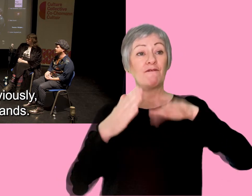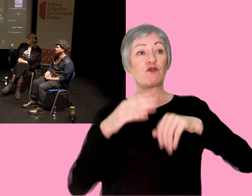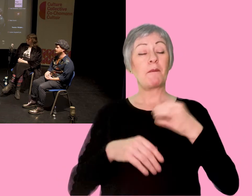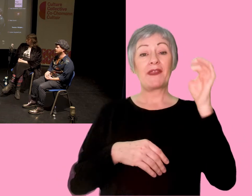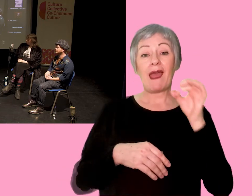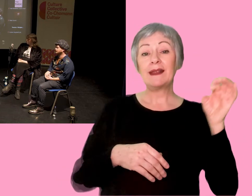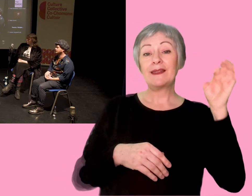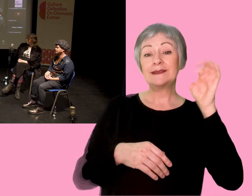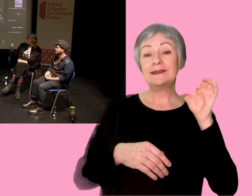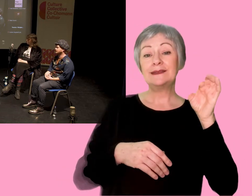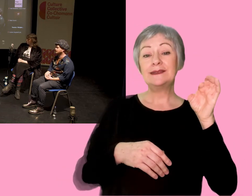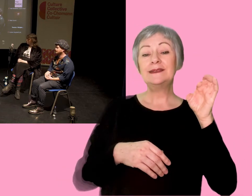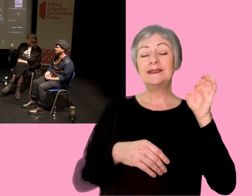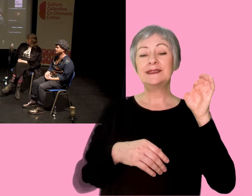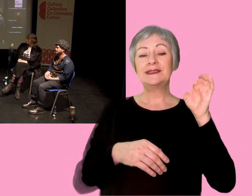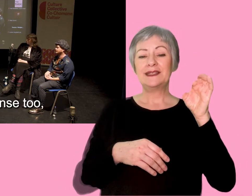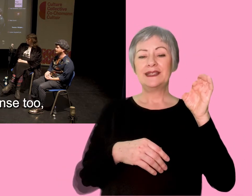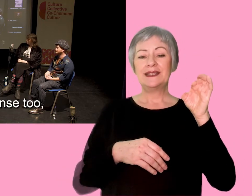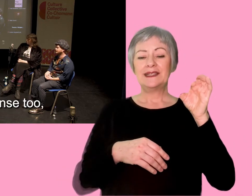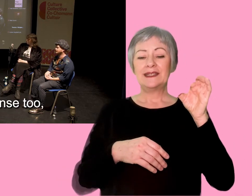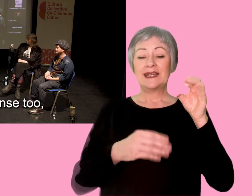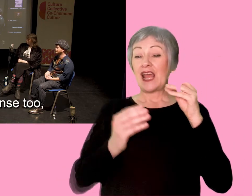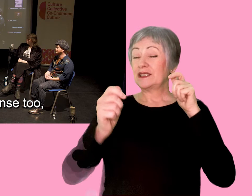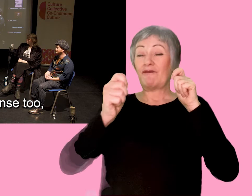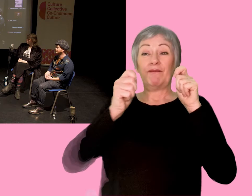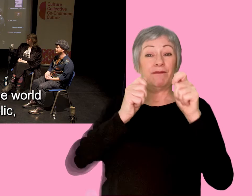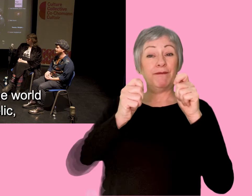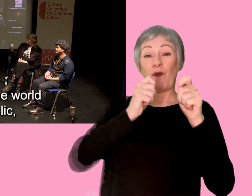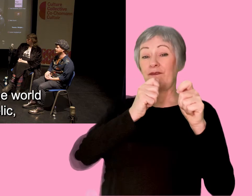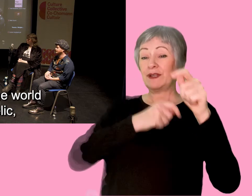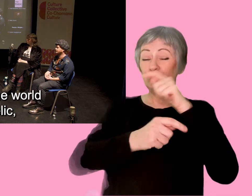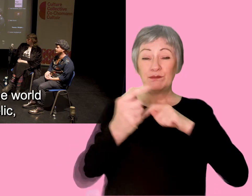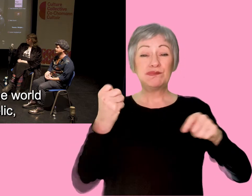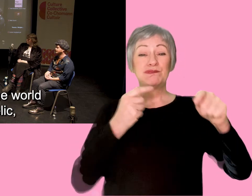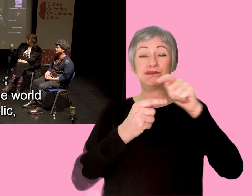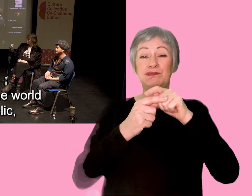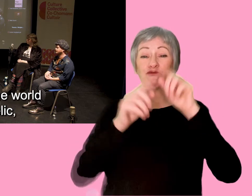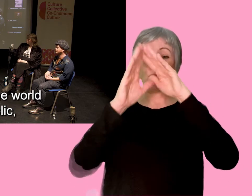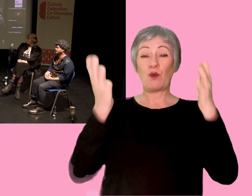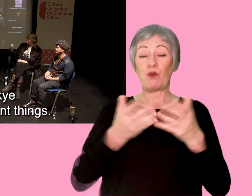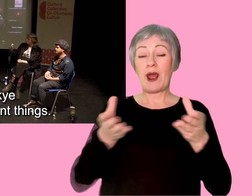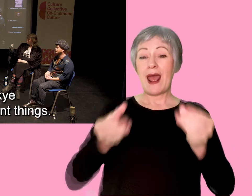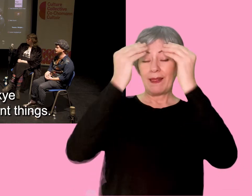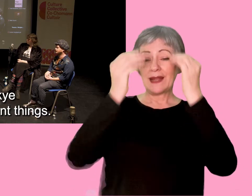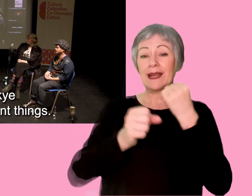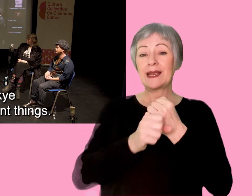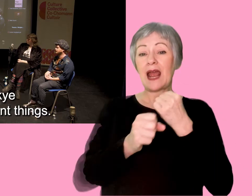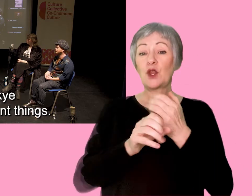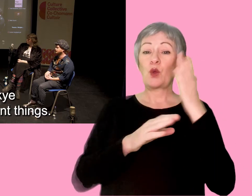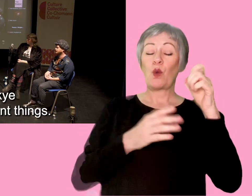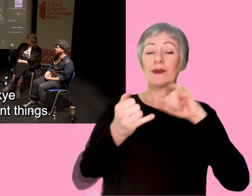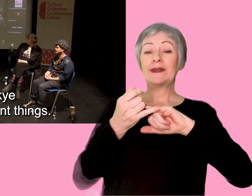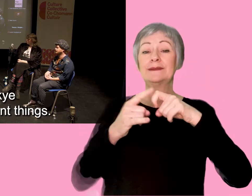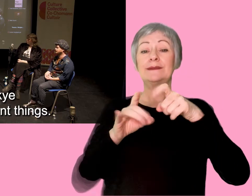islands. And it's evolving in that sense too, that people around the world are learning Gaelic, and they go to Skye,